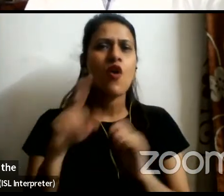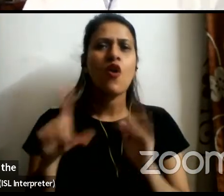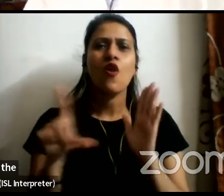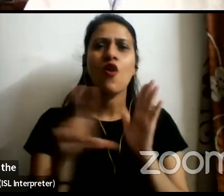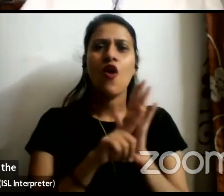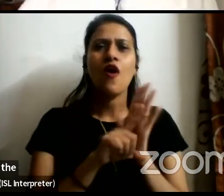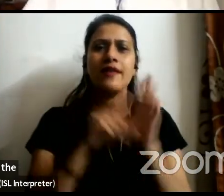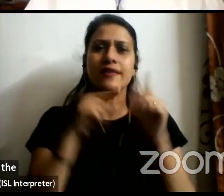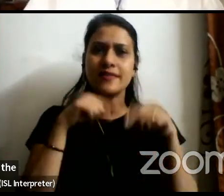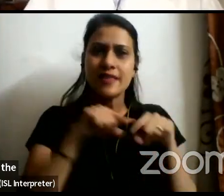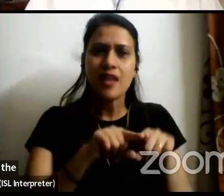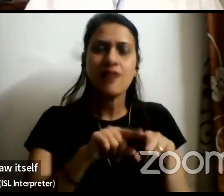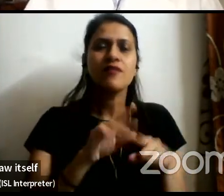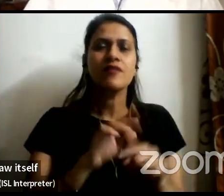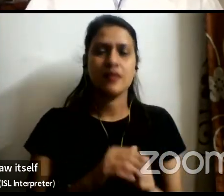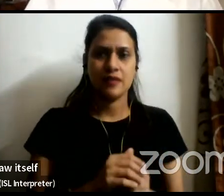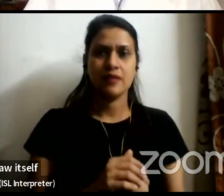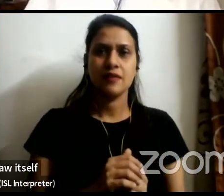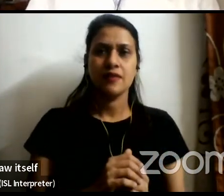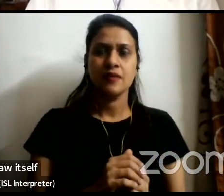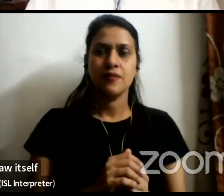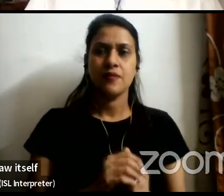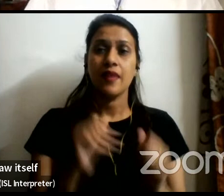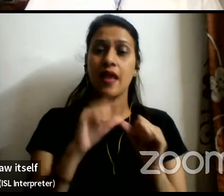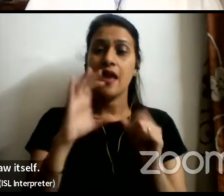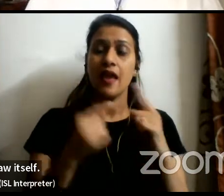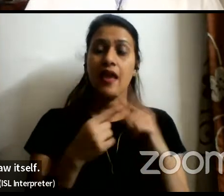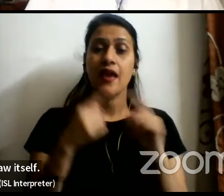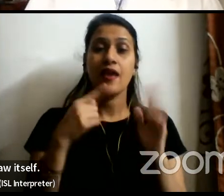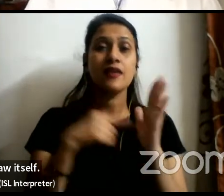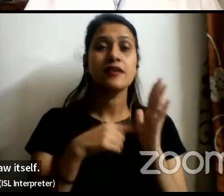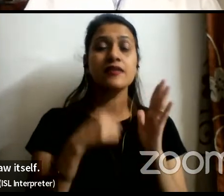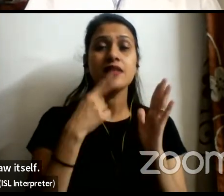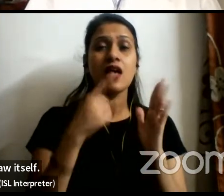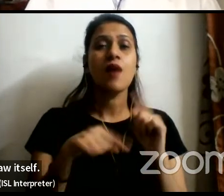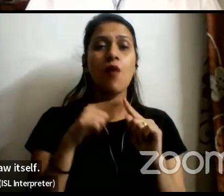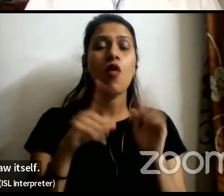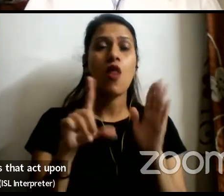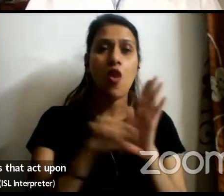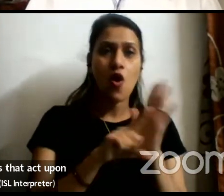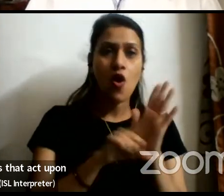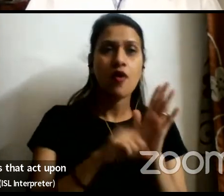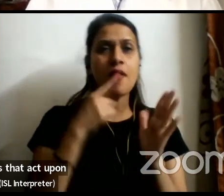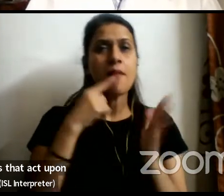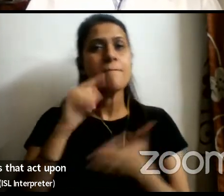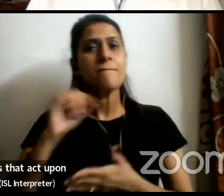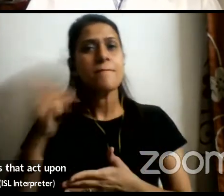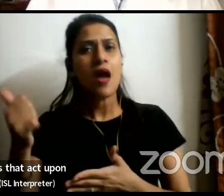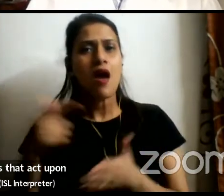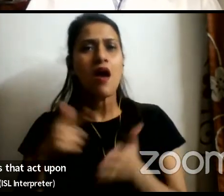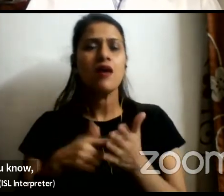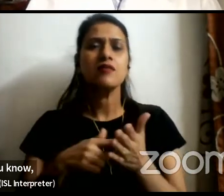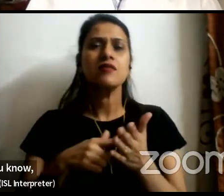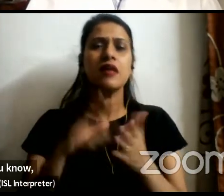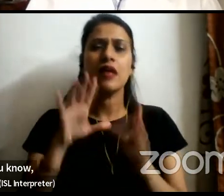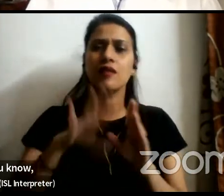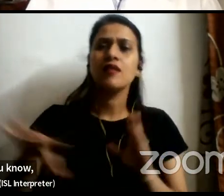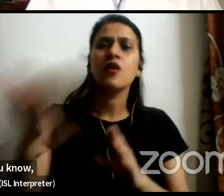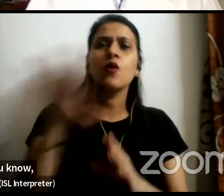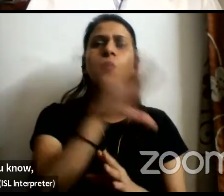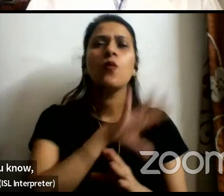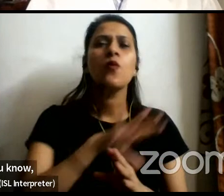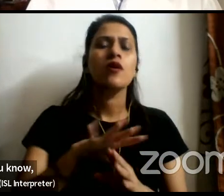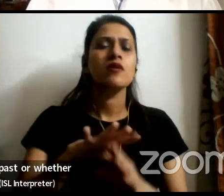there are external considerations that act upon whether or not a law is passed or whether it's instituted in a country. How